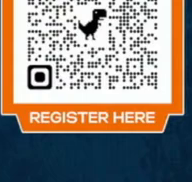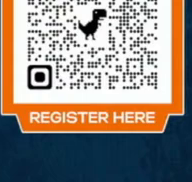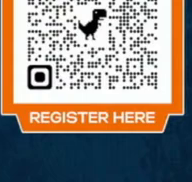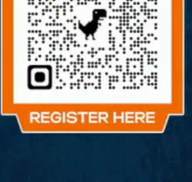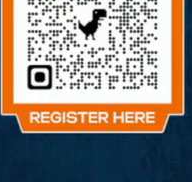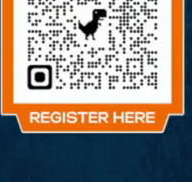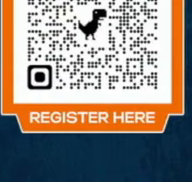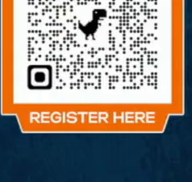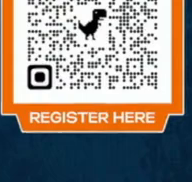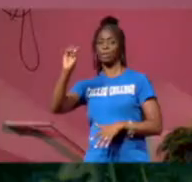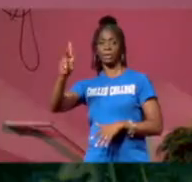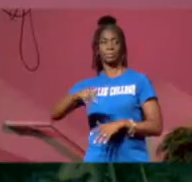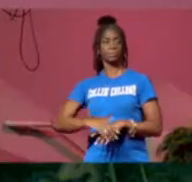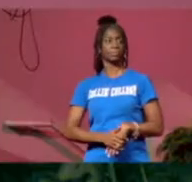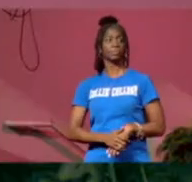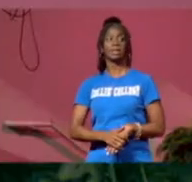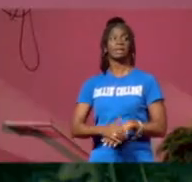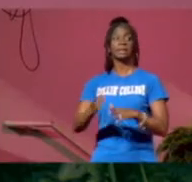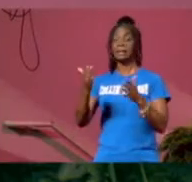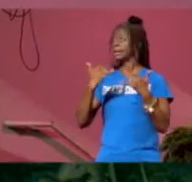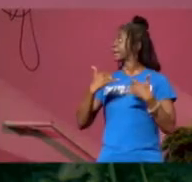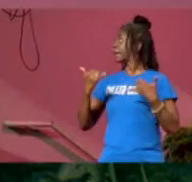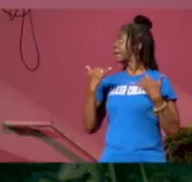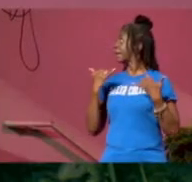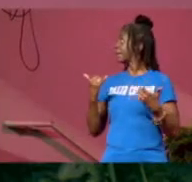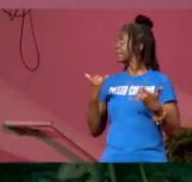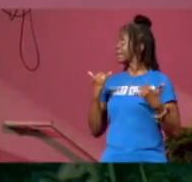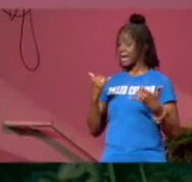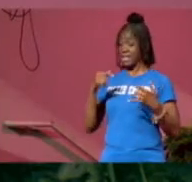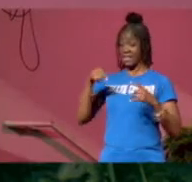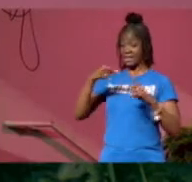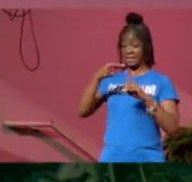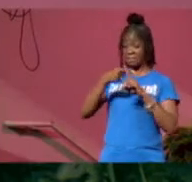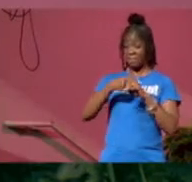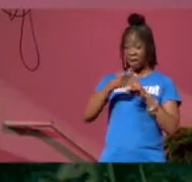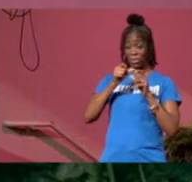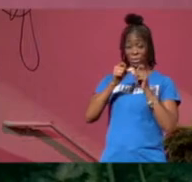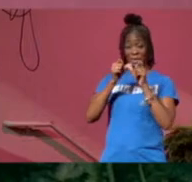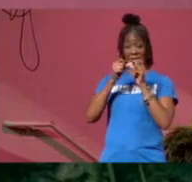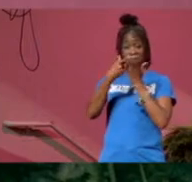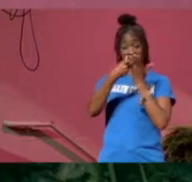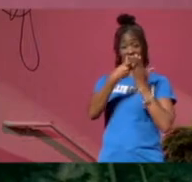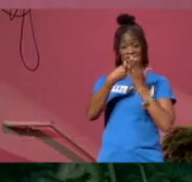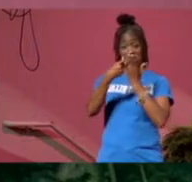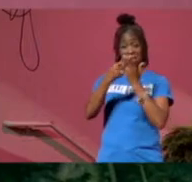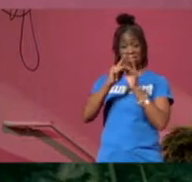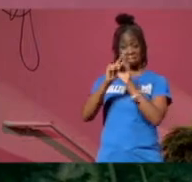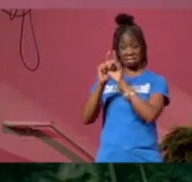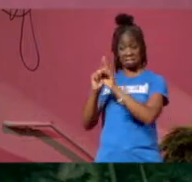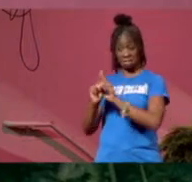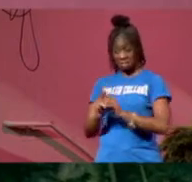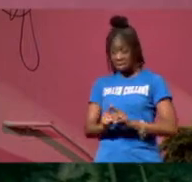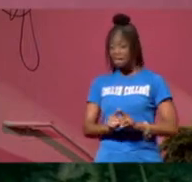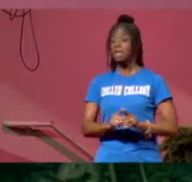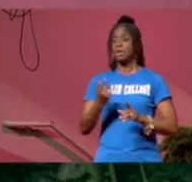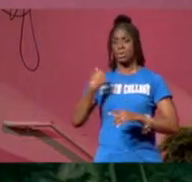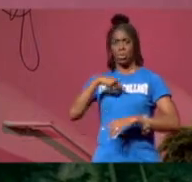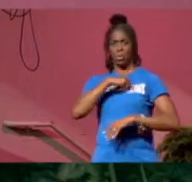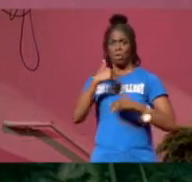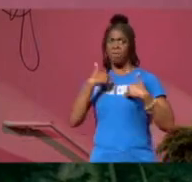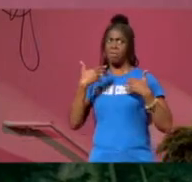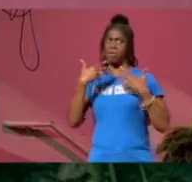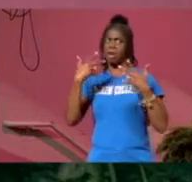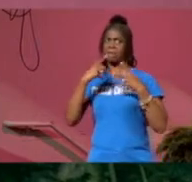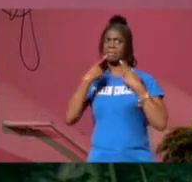27th. Stay tuned for our Courageous Conversations live all month long. All month. We got a lot of announcements because the youth ministry does a whole lot of